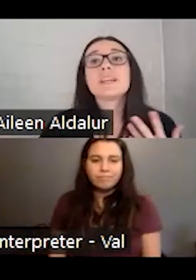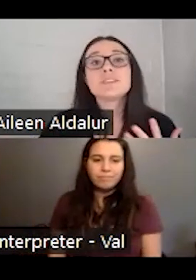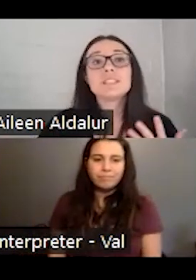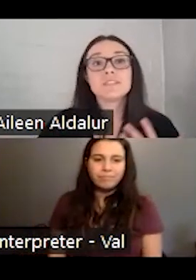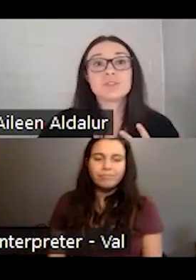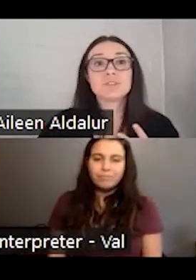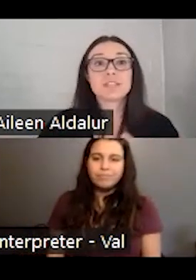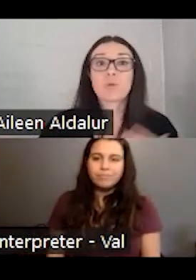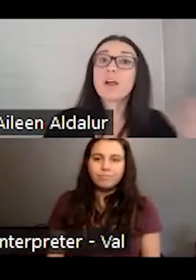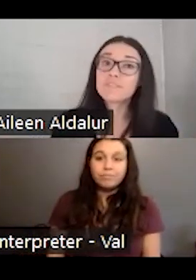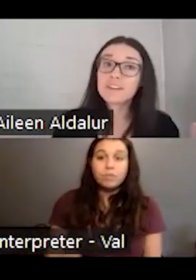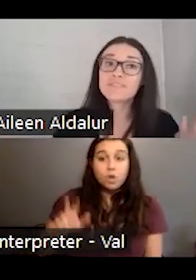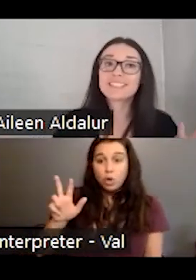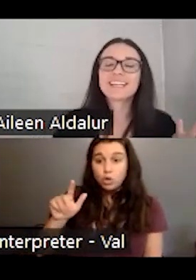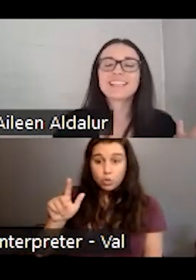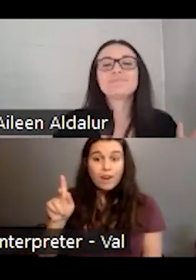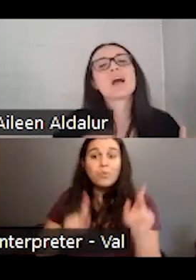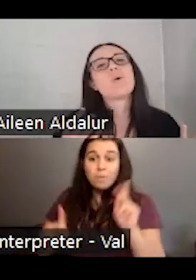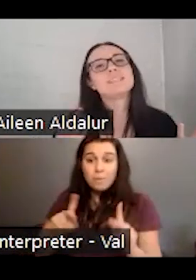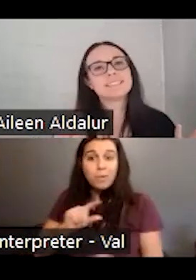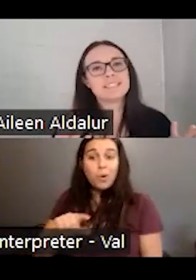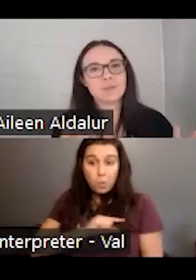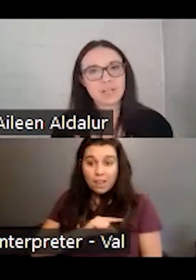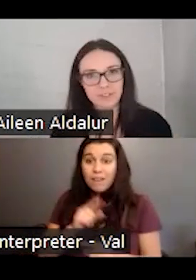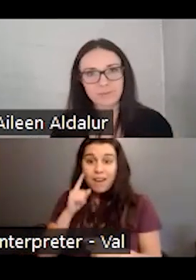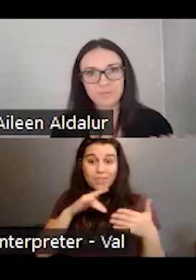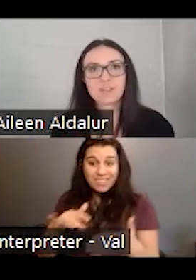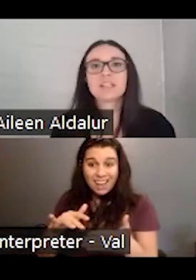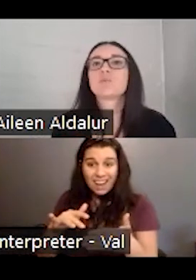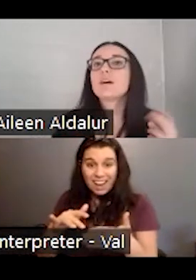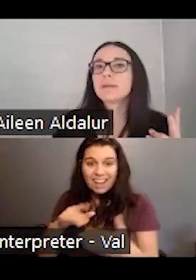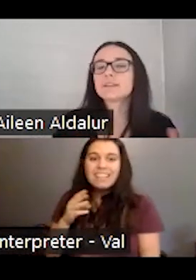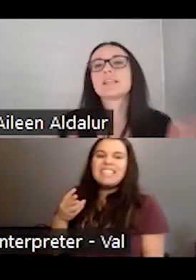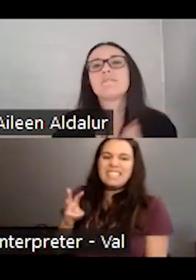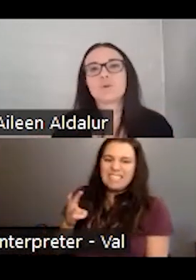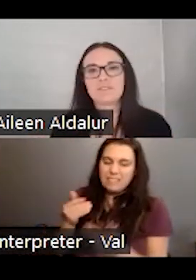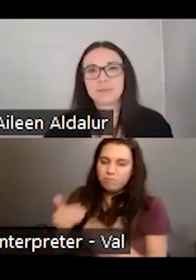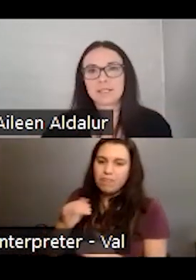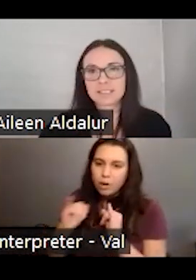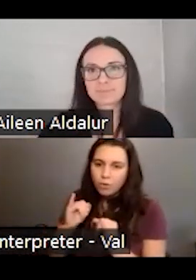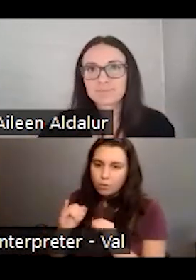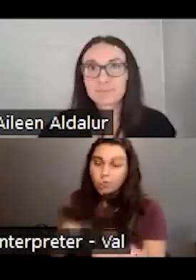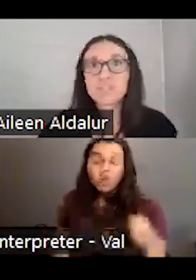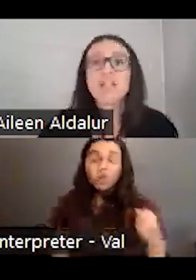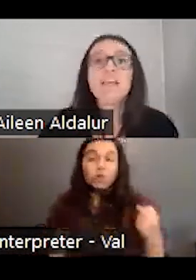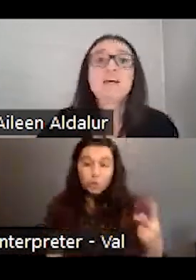Of the 23 individuals that qualified for the study, only 16 were interviewed, 12 males and 4